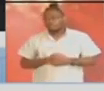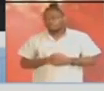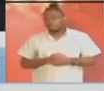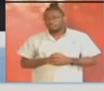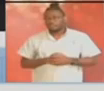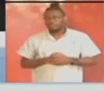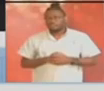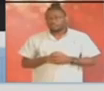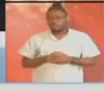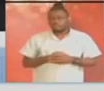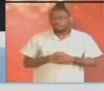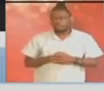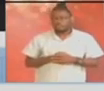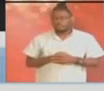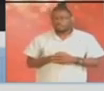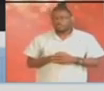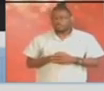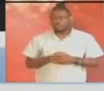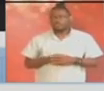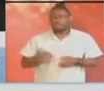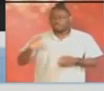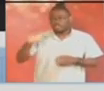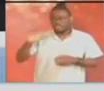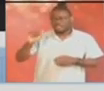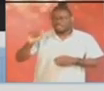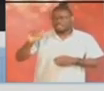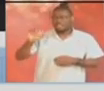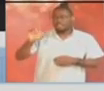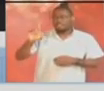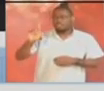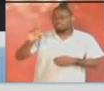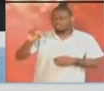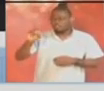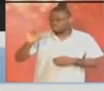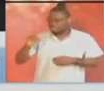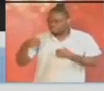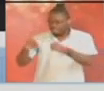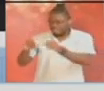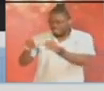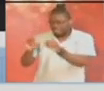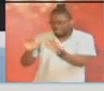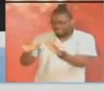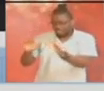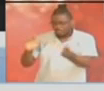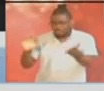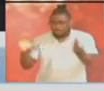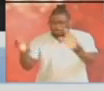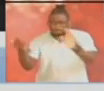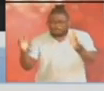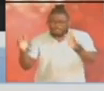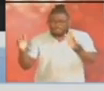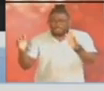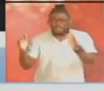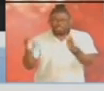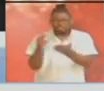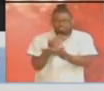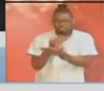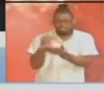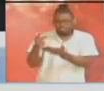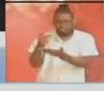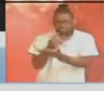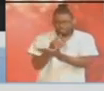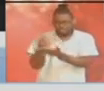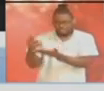Caroni would have held fairly steady, comparing week 13 with week 14, minimal change, if any, in counties Caroni and the River